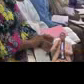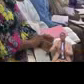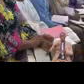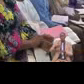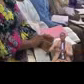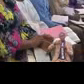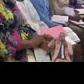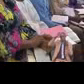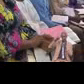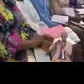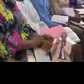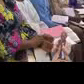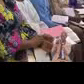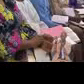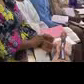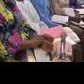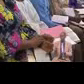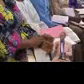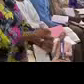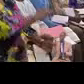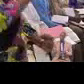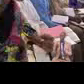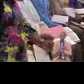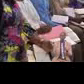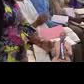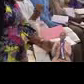lion is taken away.